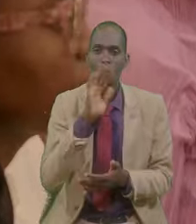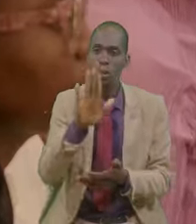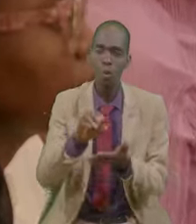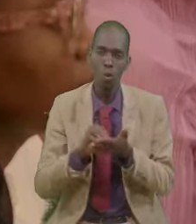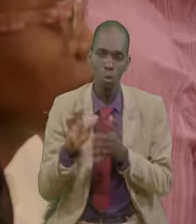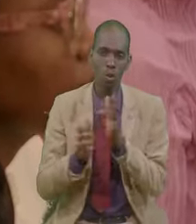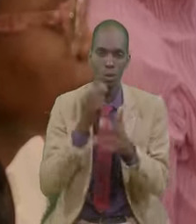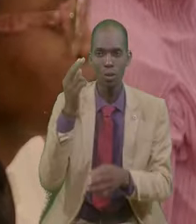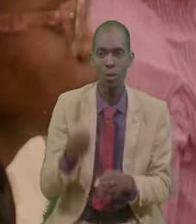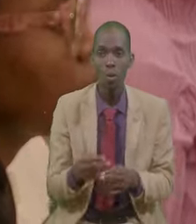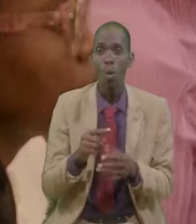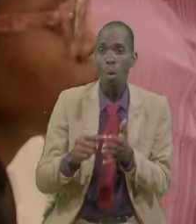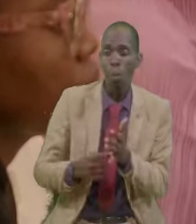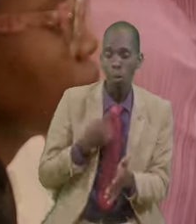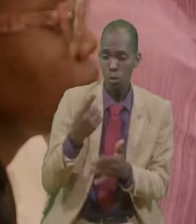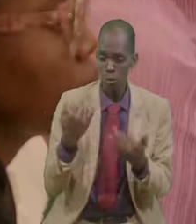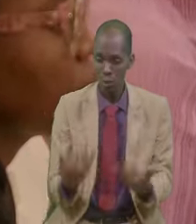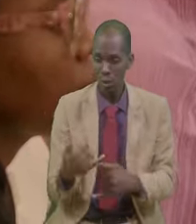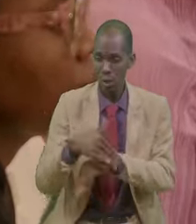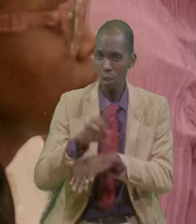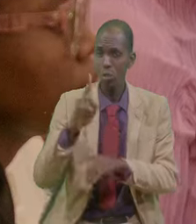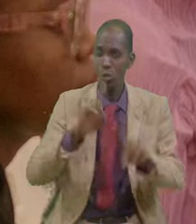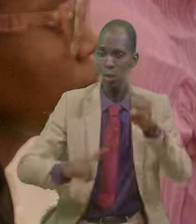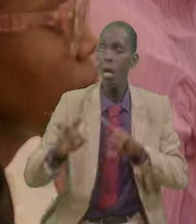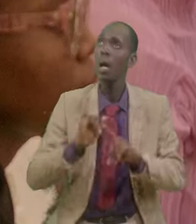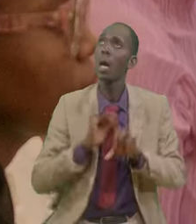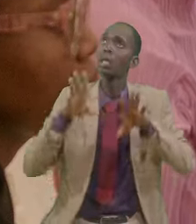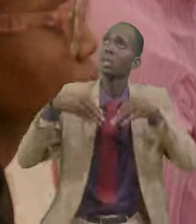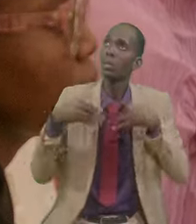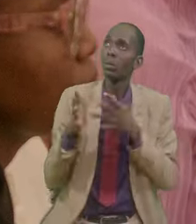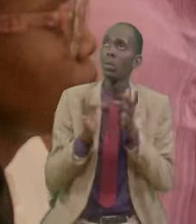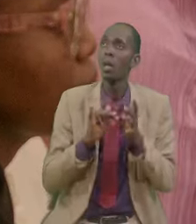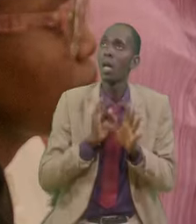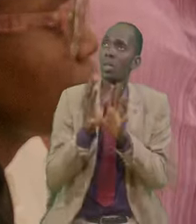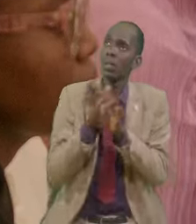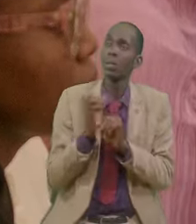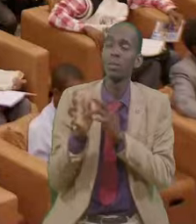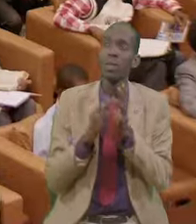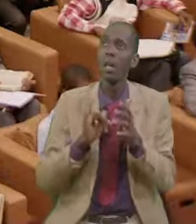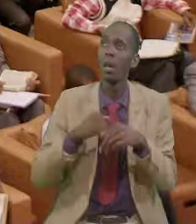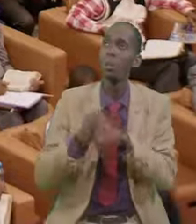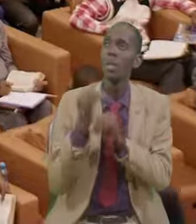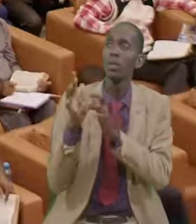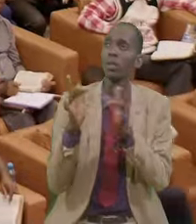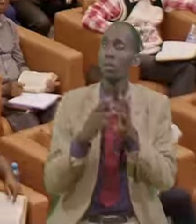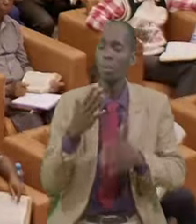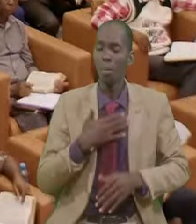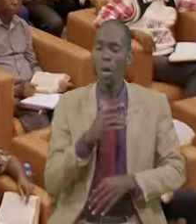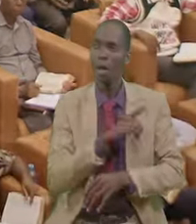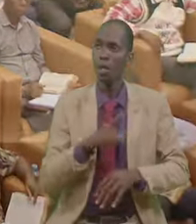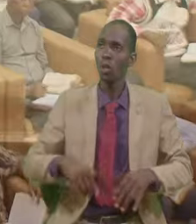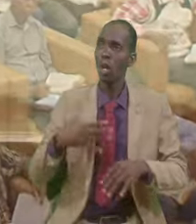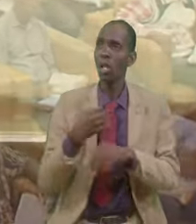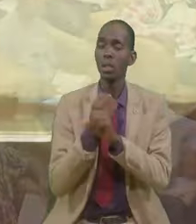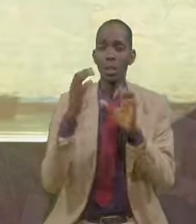once you say, I receive Jesus, I accept Jesus, I make Jesus my Lord and Savior, he has